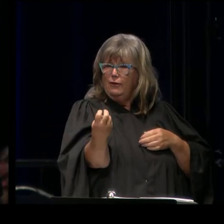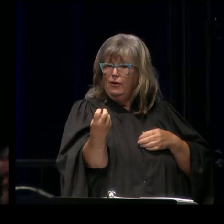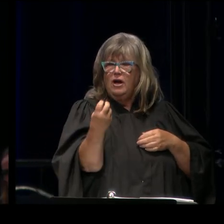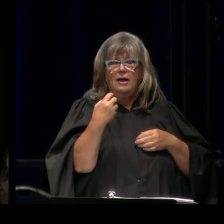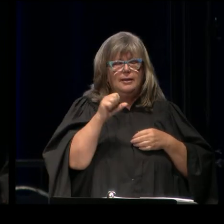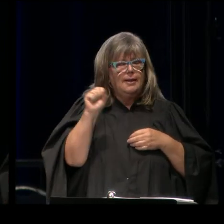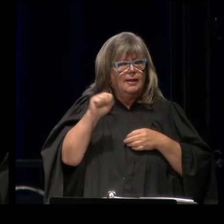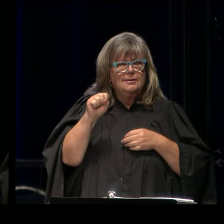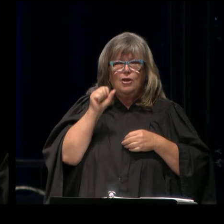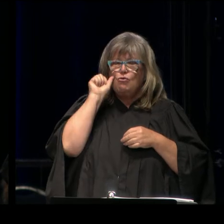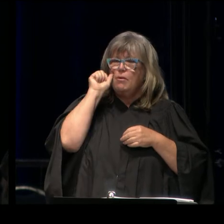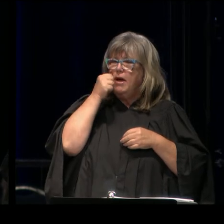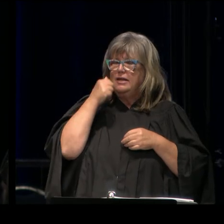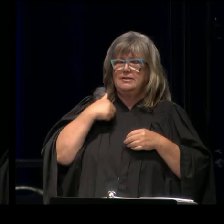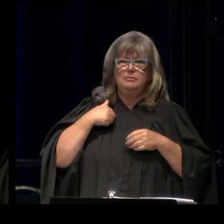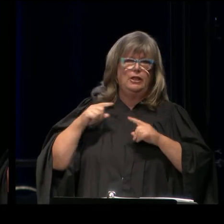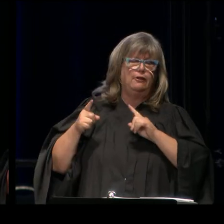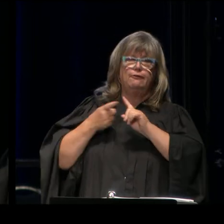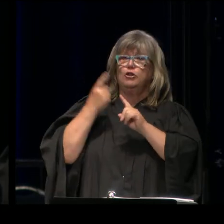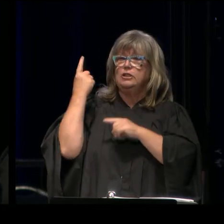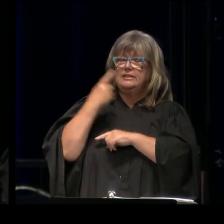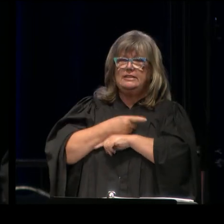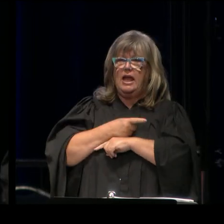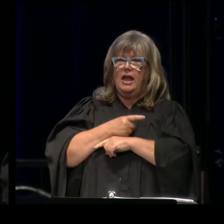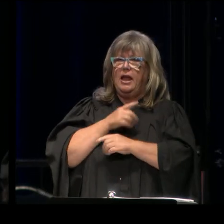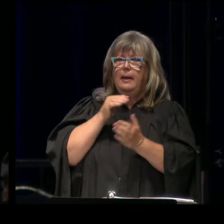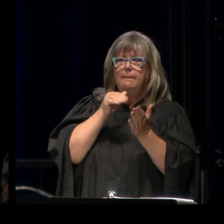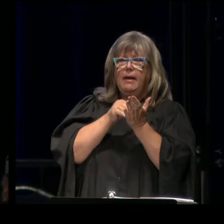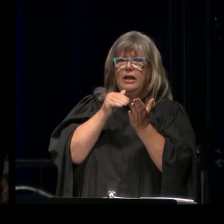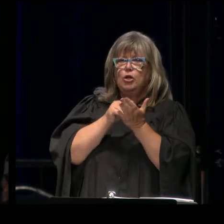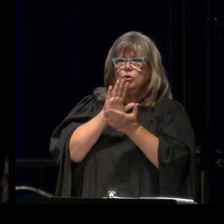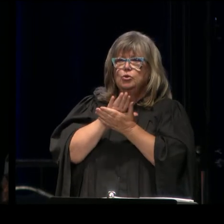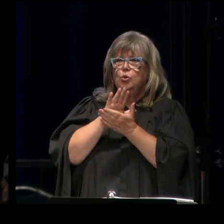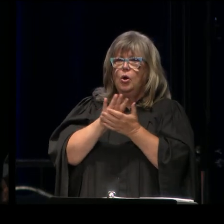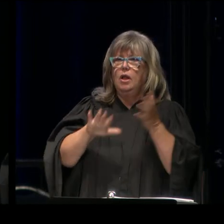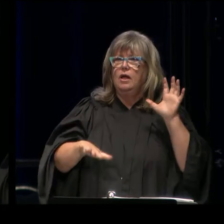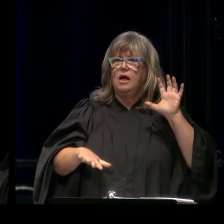day at the medical school in Cairo.